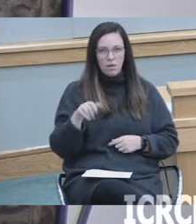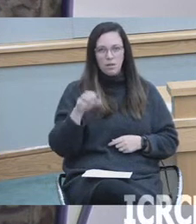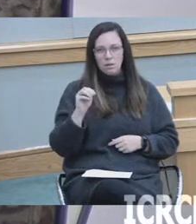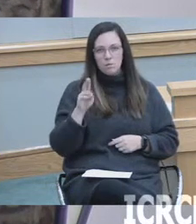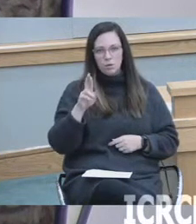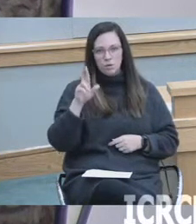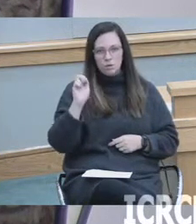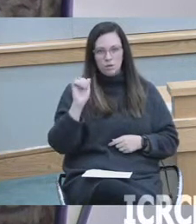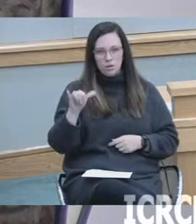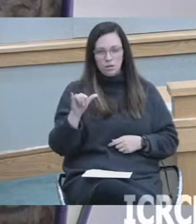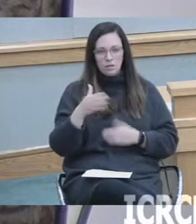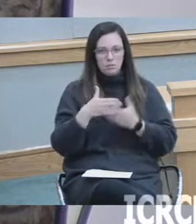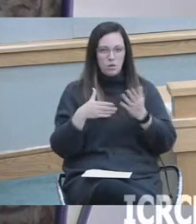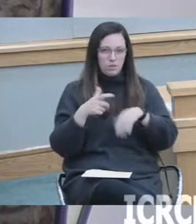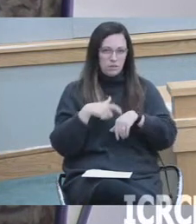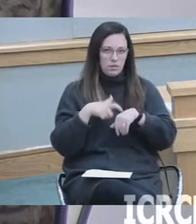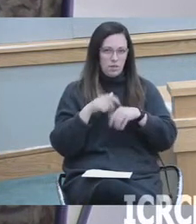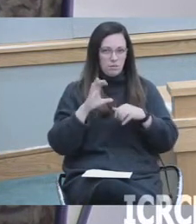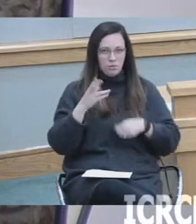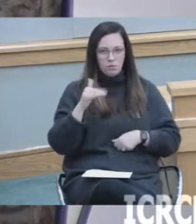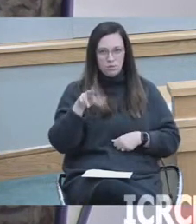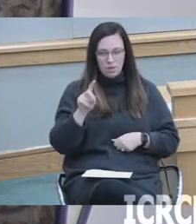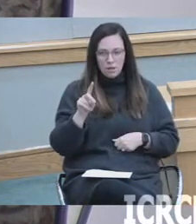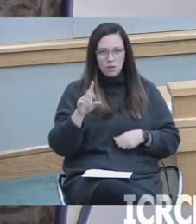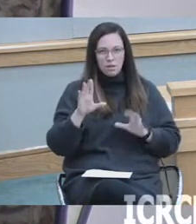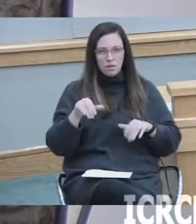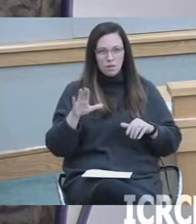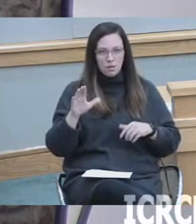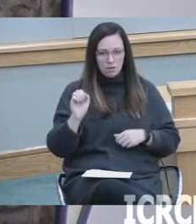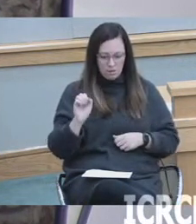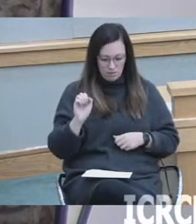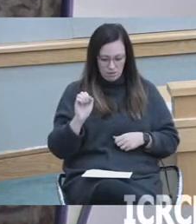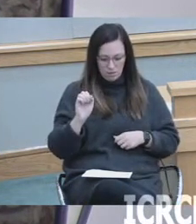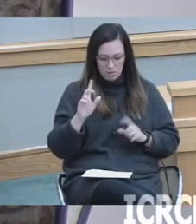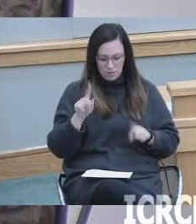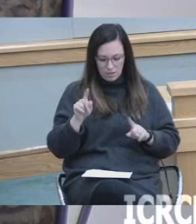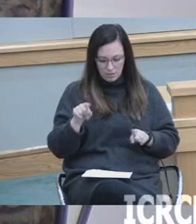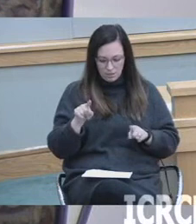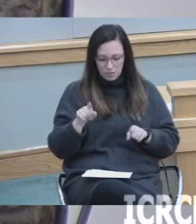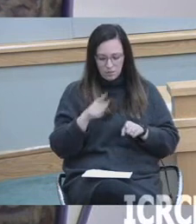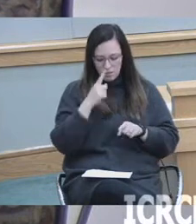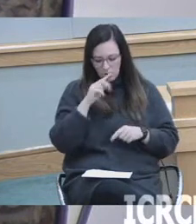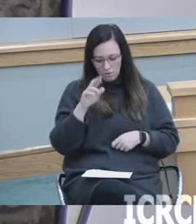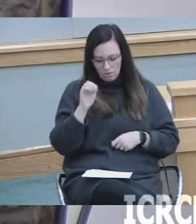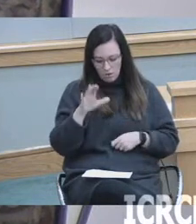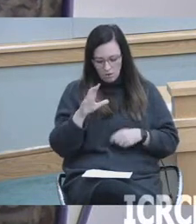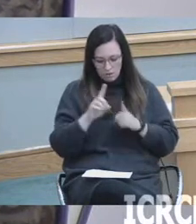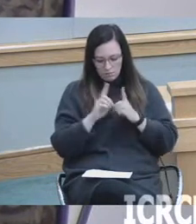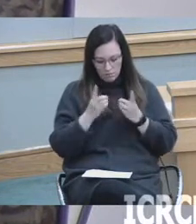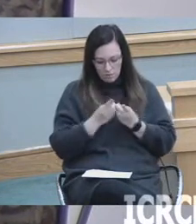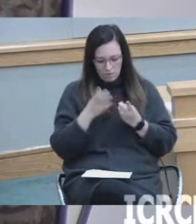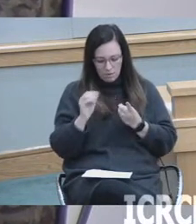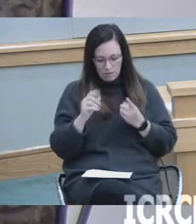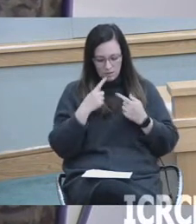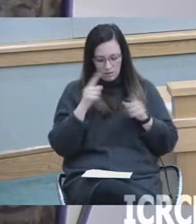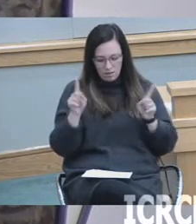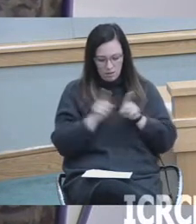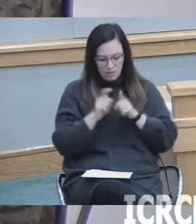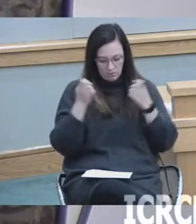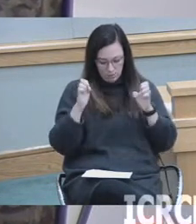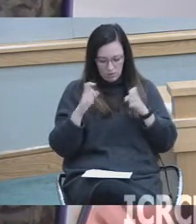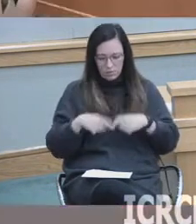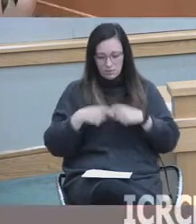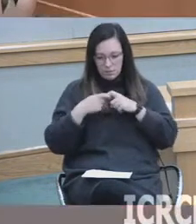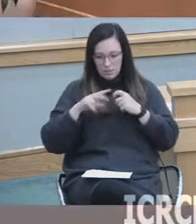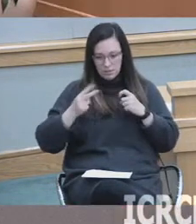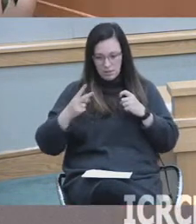care attendant for the Recreation Department and declaring it as an emergency. May I have a motion to suspend the second and third reading of the